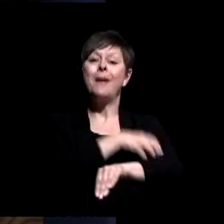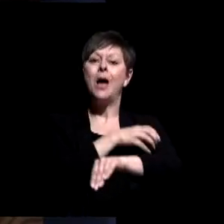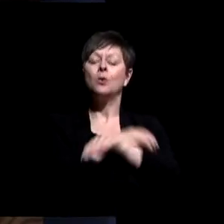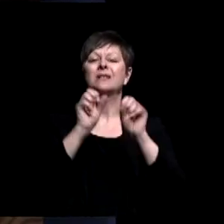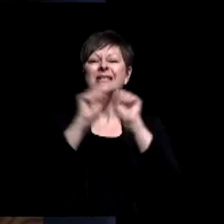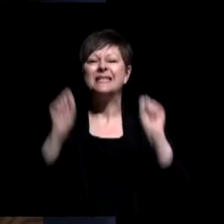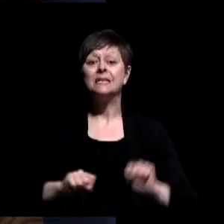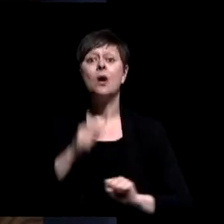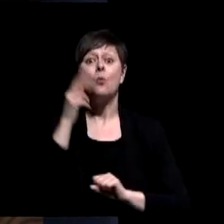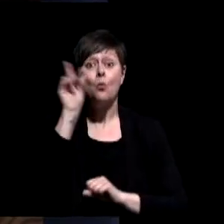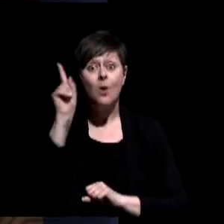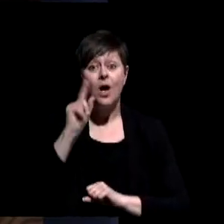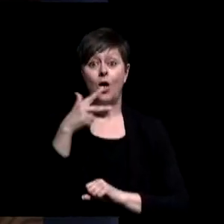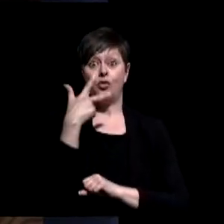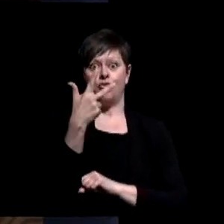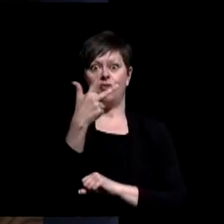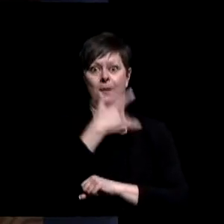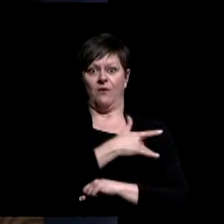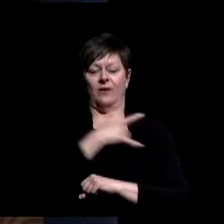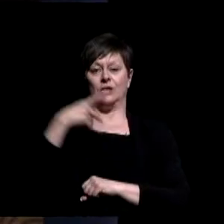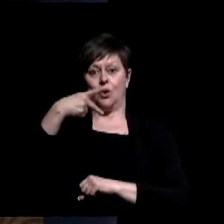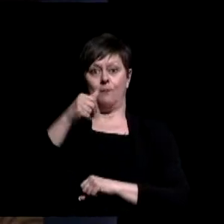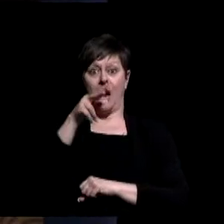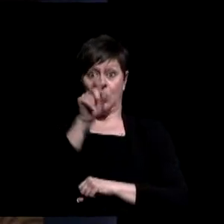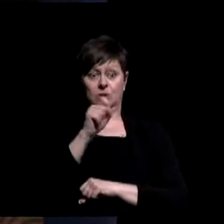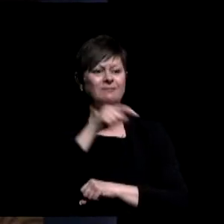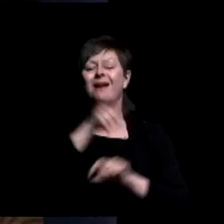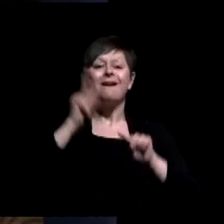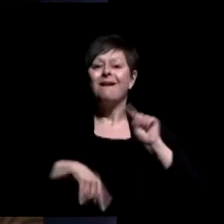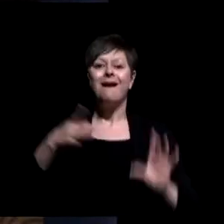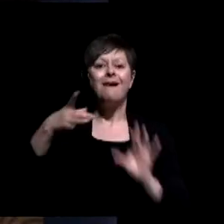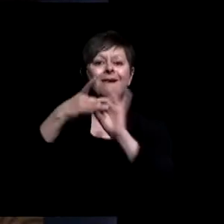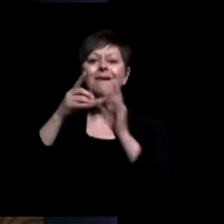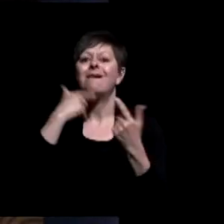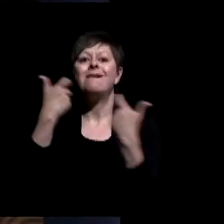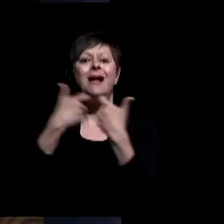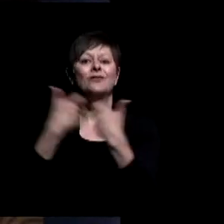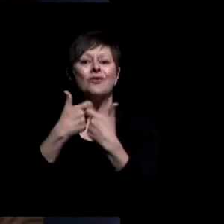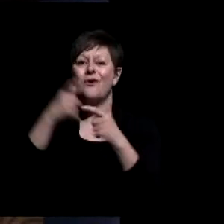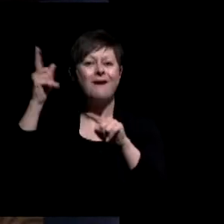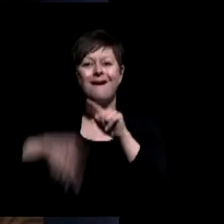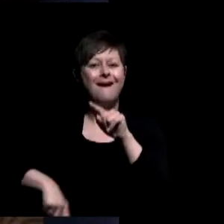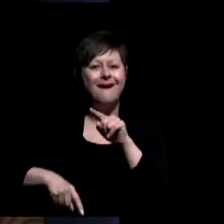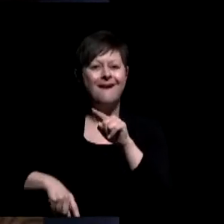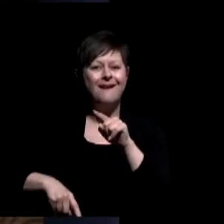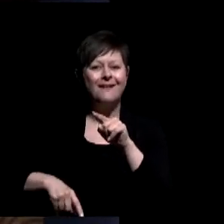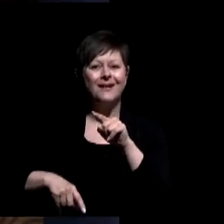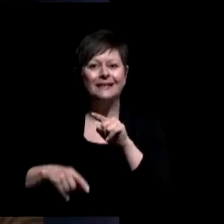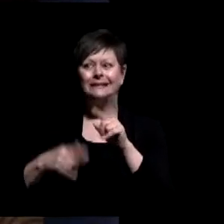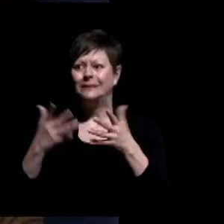3 provincial parks that could not connect to the provincial electrical grid and as a result were operating on